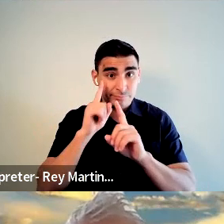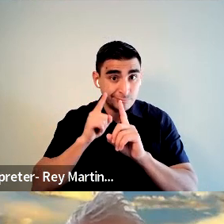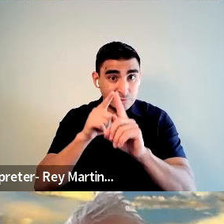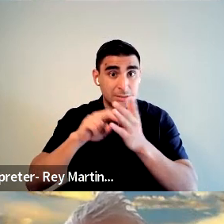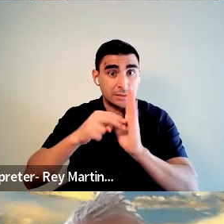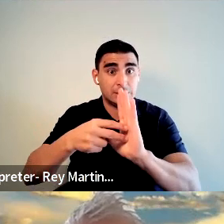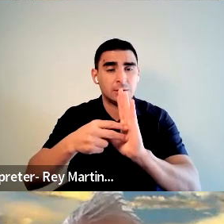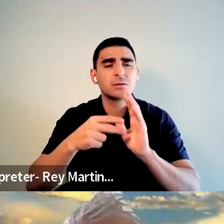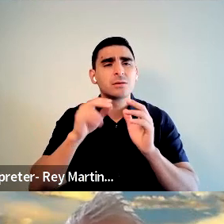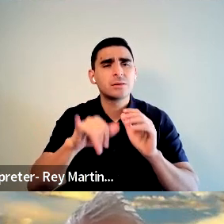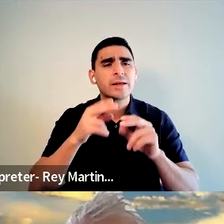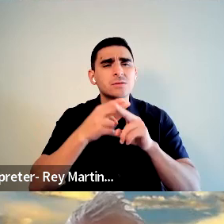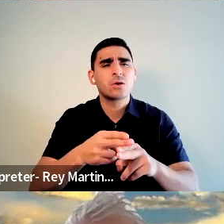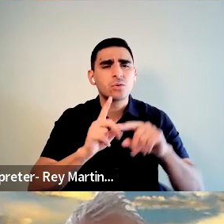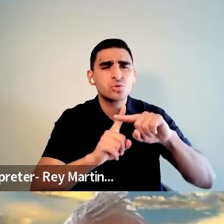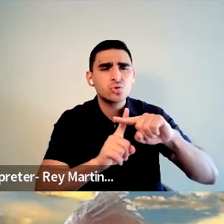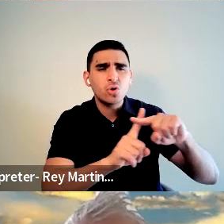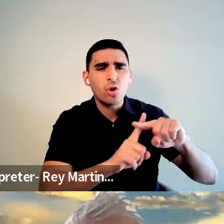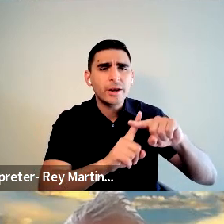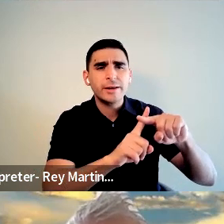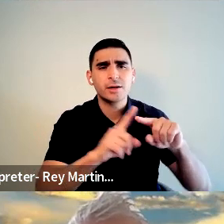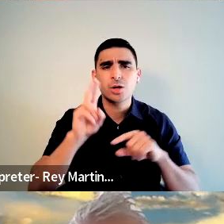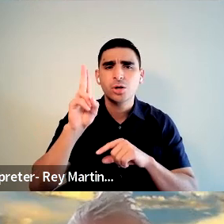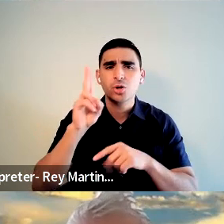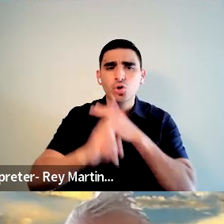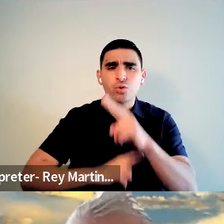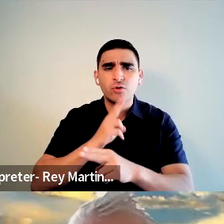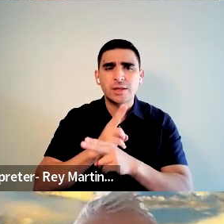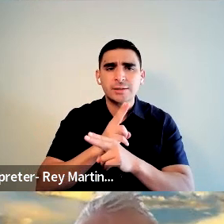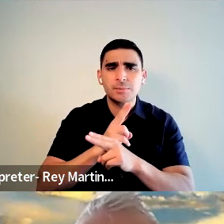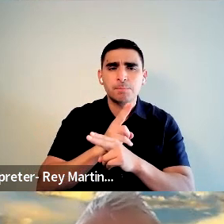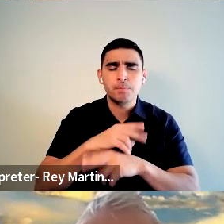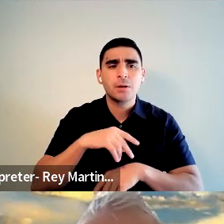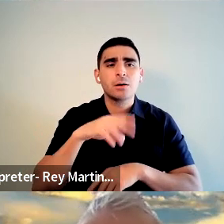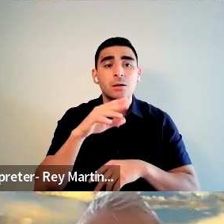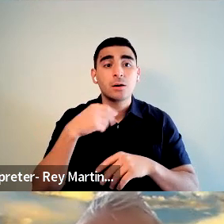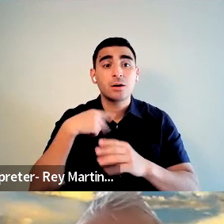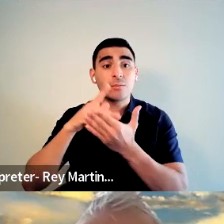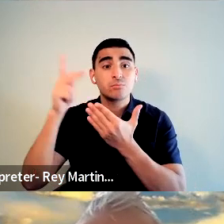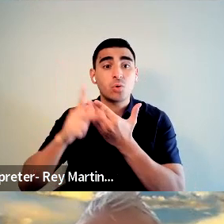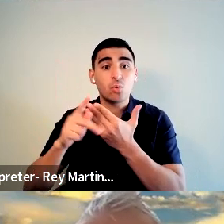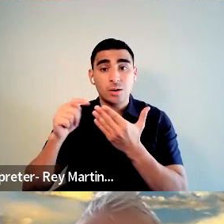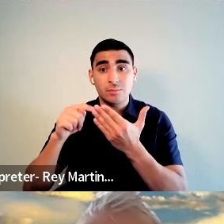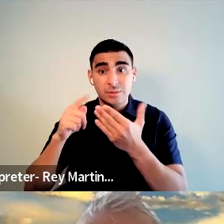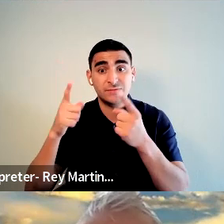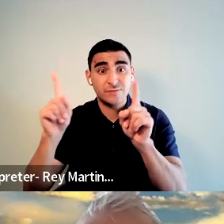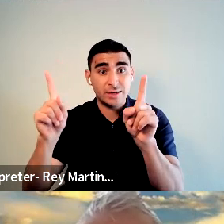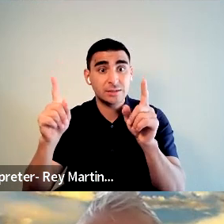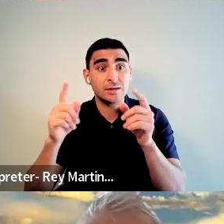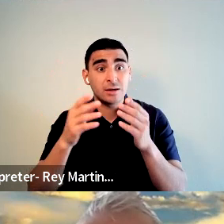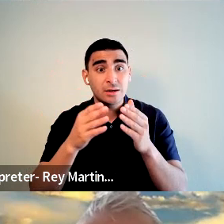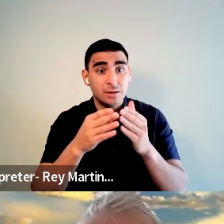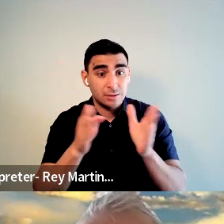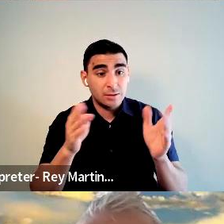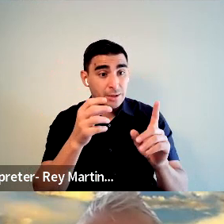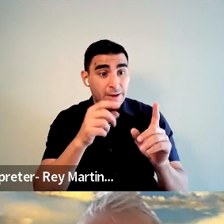targeted universalism, where a program that is effective and broadly serves the most